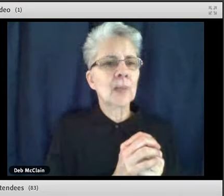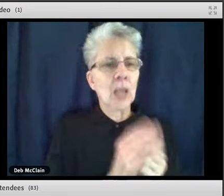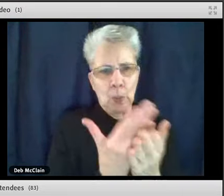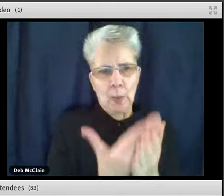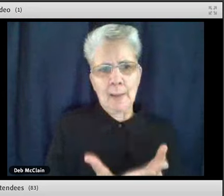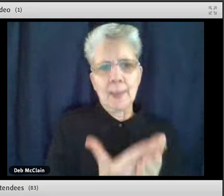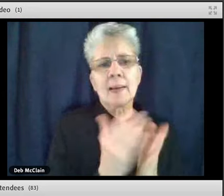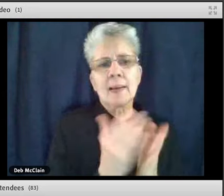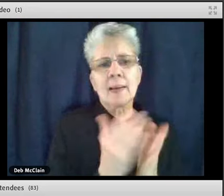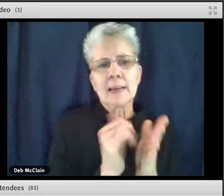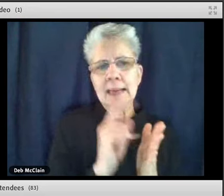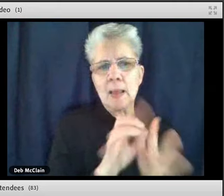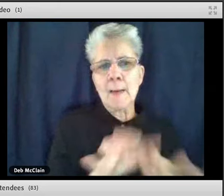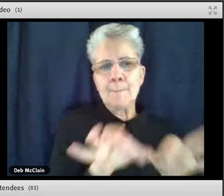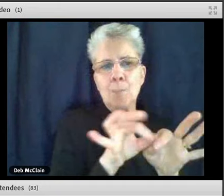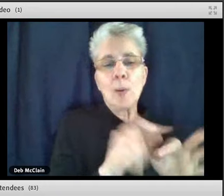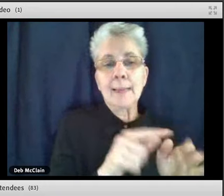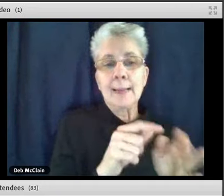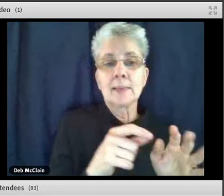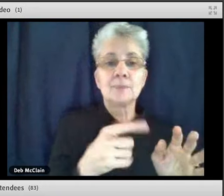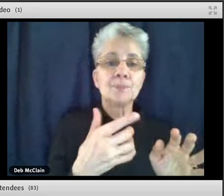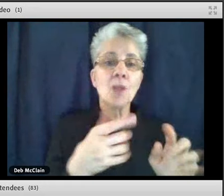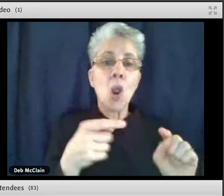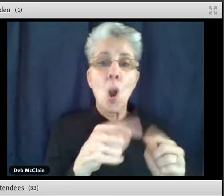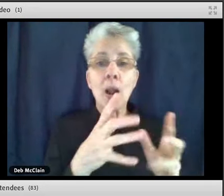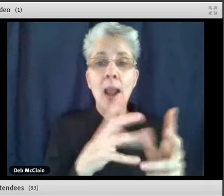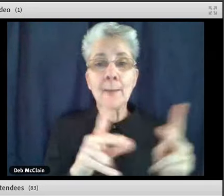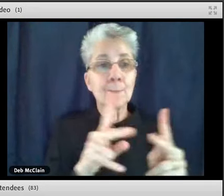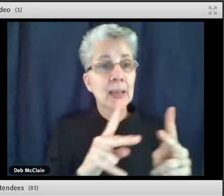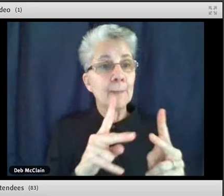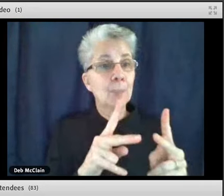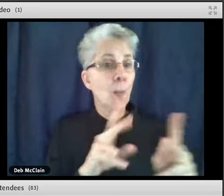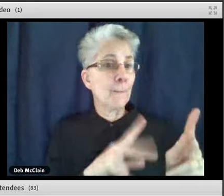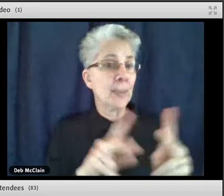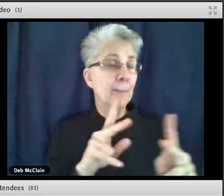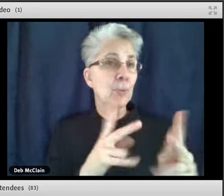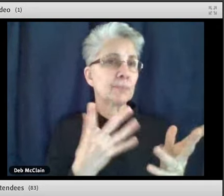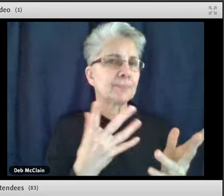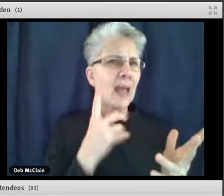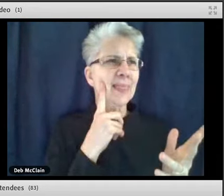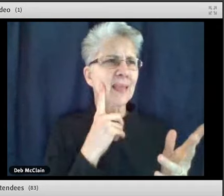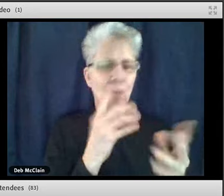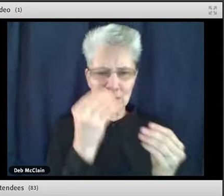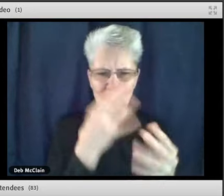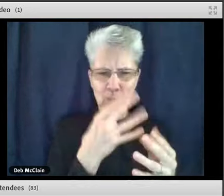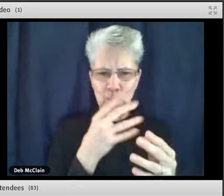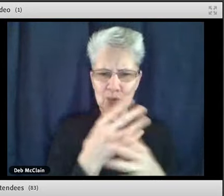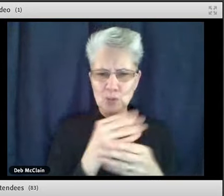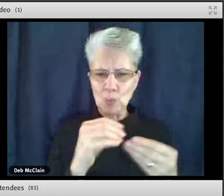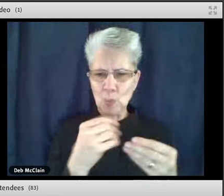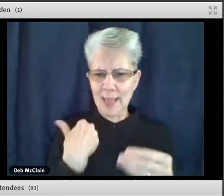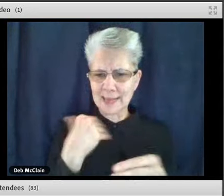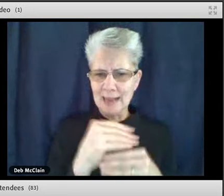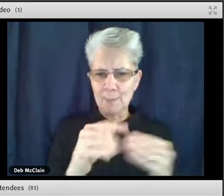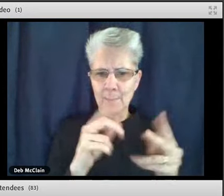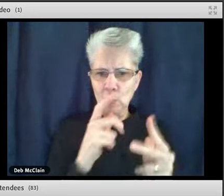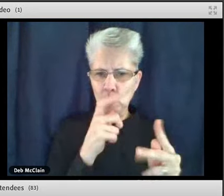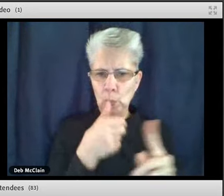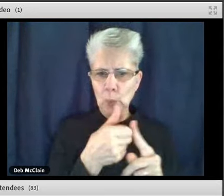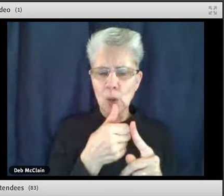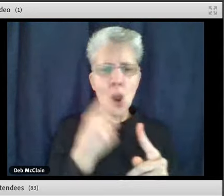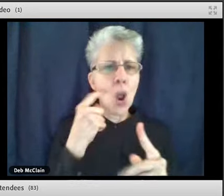facts, you know what to do to prevent coronavirus, you know what to do to help yourself and others. And also,